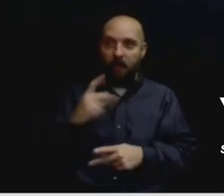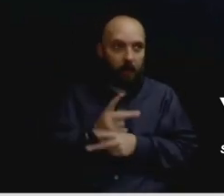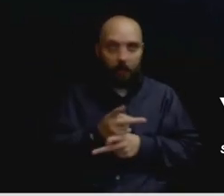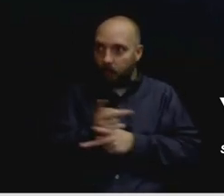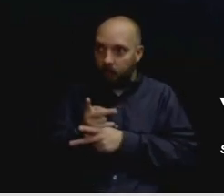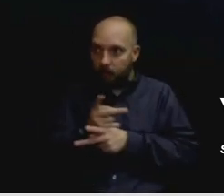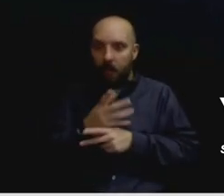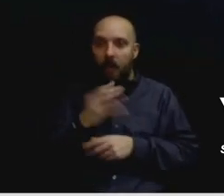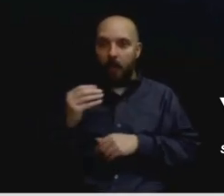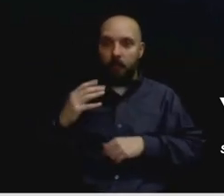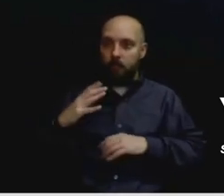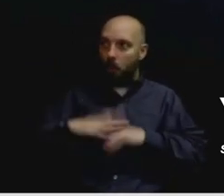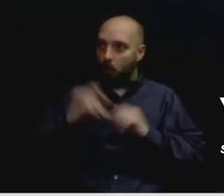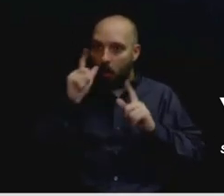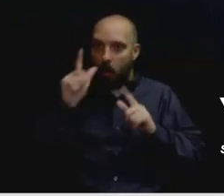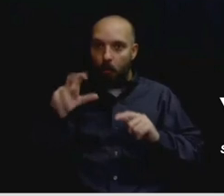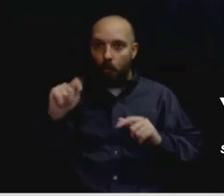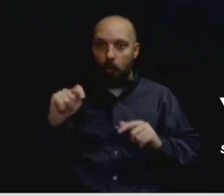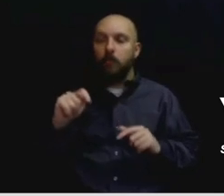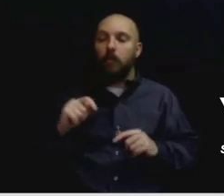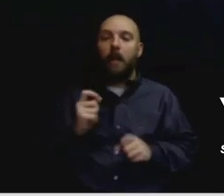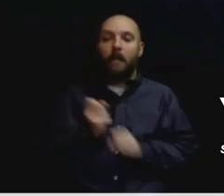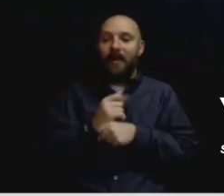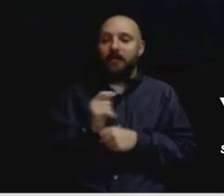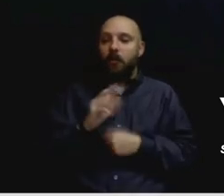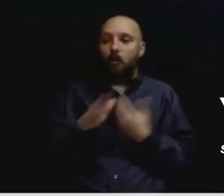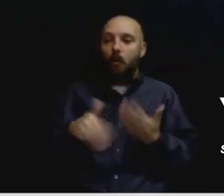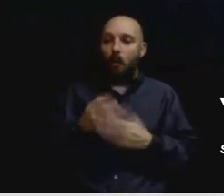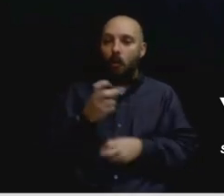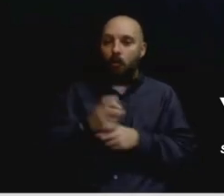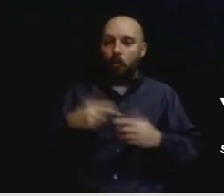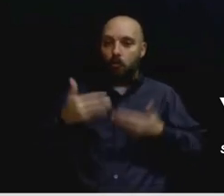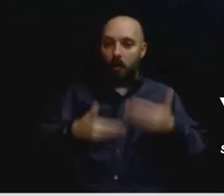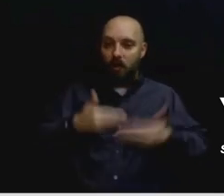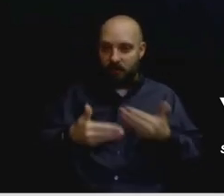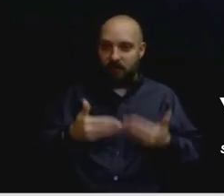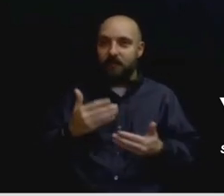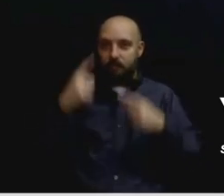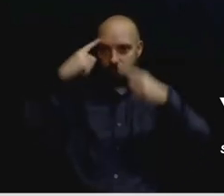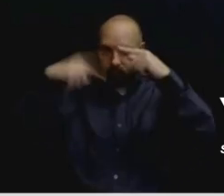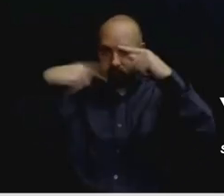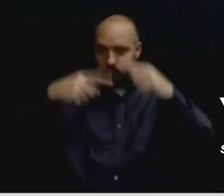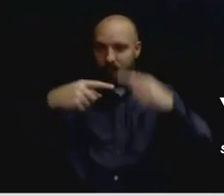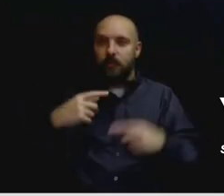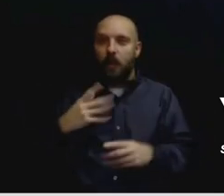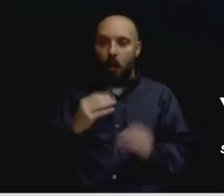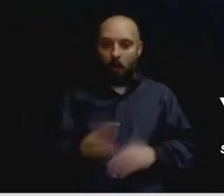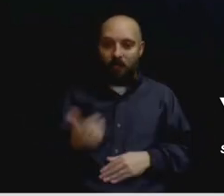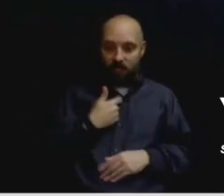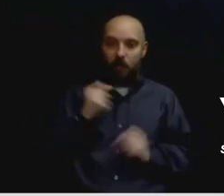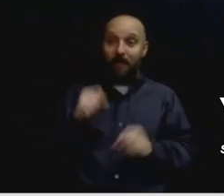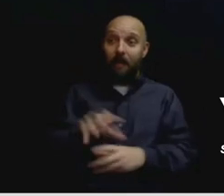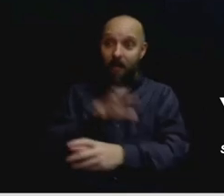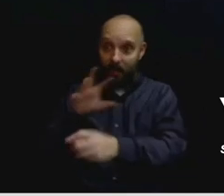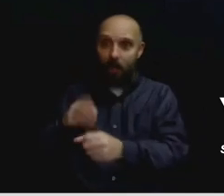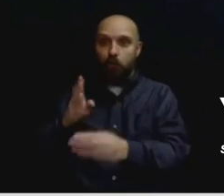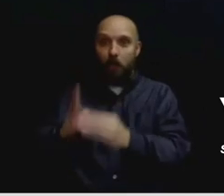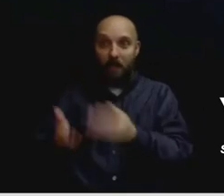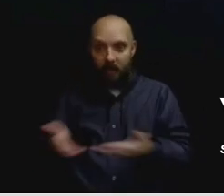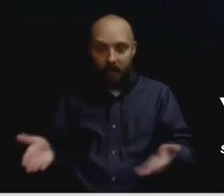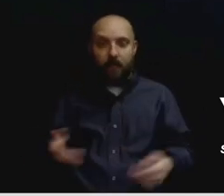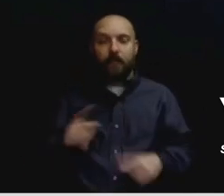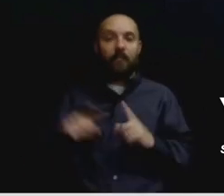on alert, which makes it hard to process and organize myself so I can engage and so I can complete things that I